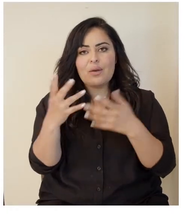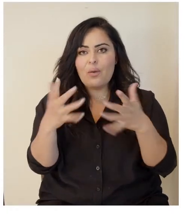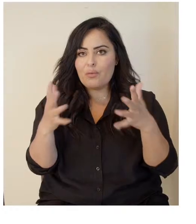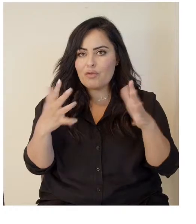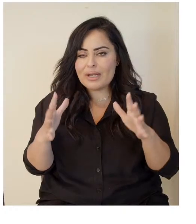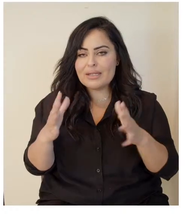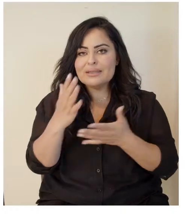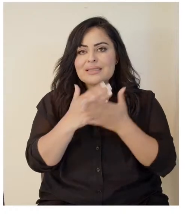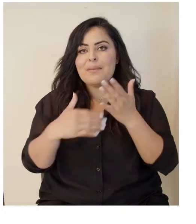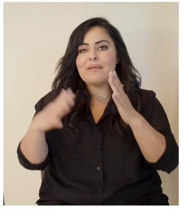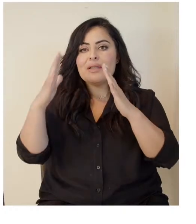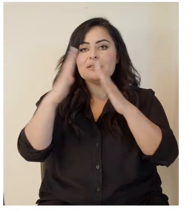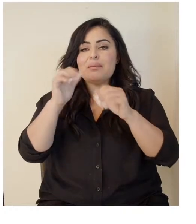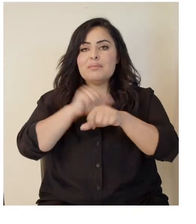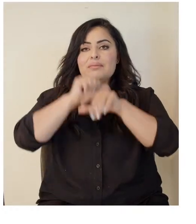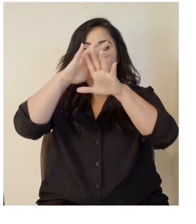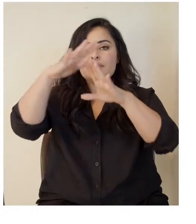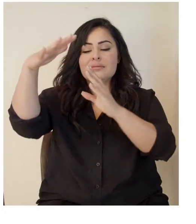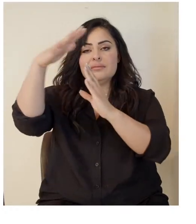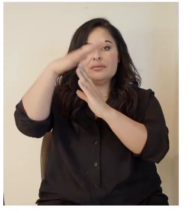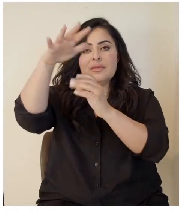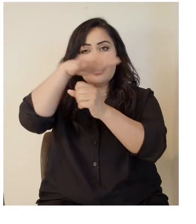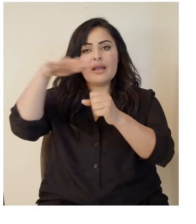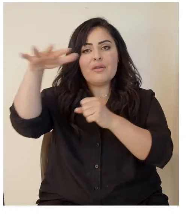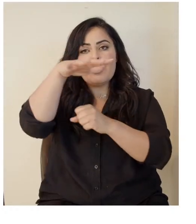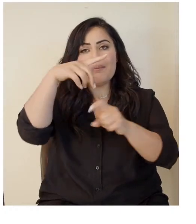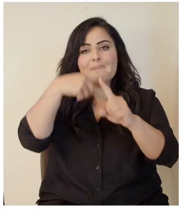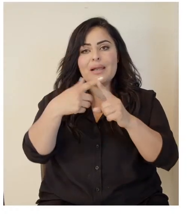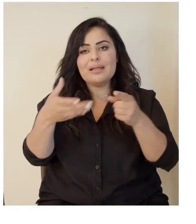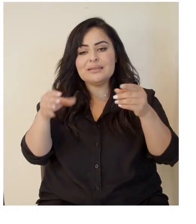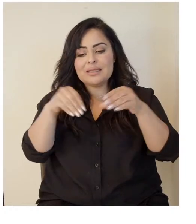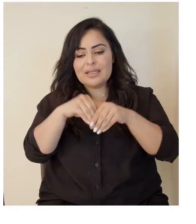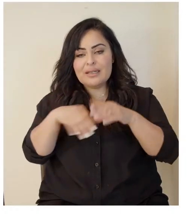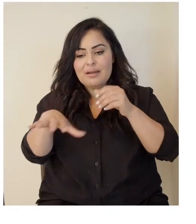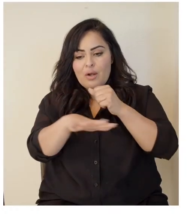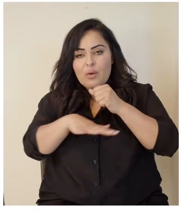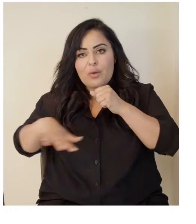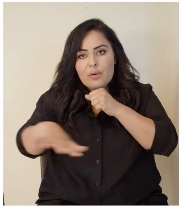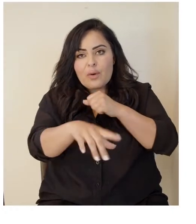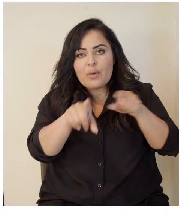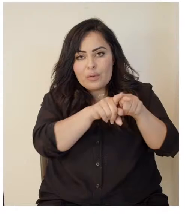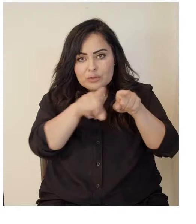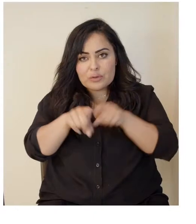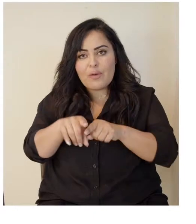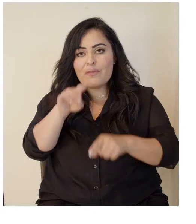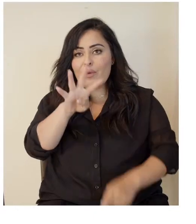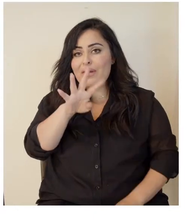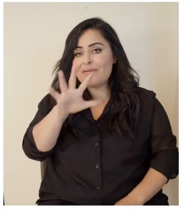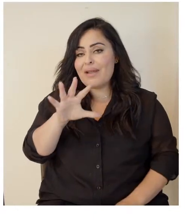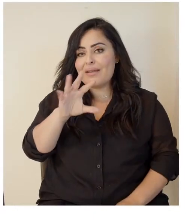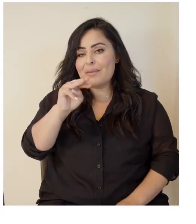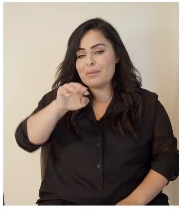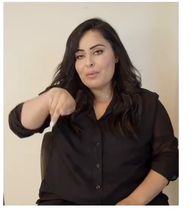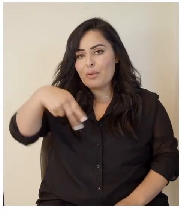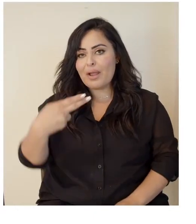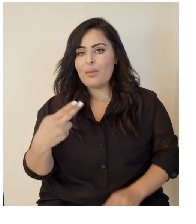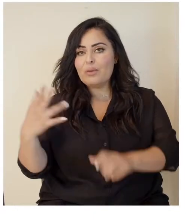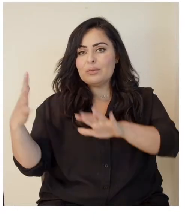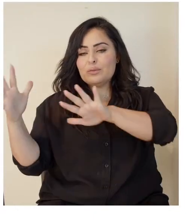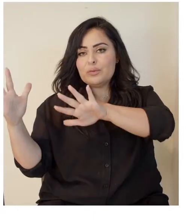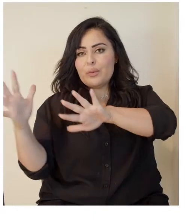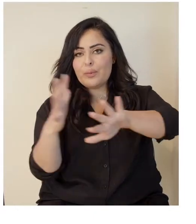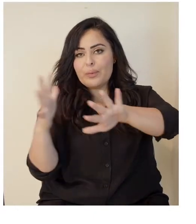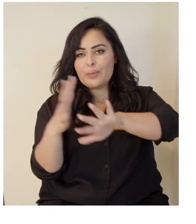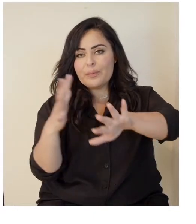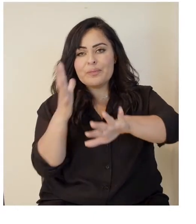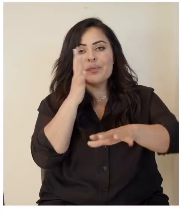Some of those ridge tops up north, as well as in other parts of the basin, have seen gusts up to 45 miles an hour or so. Those will continue to